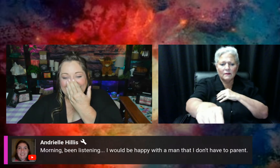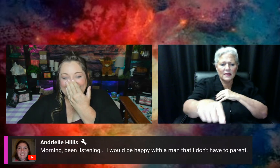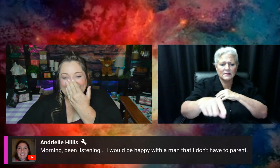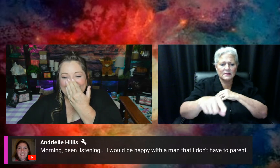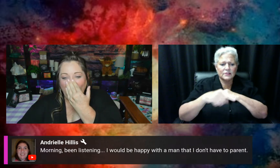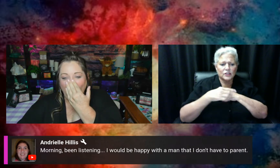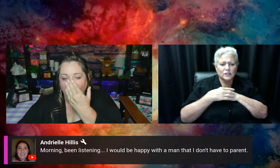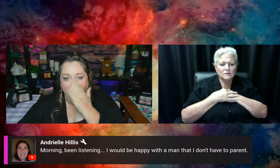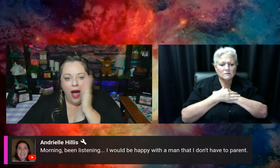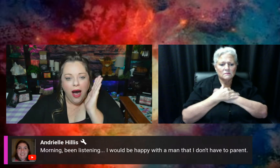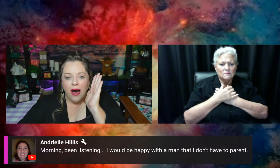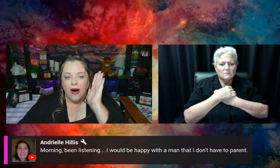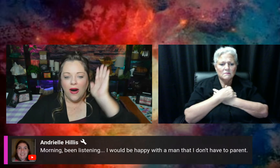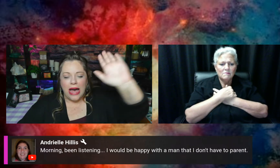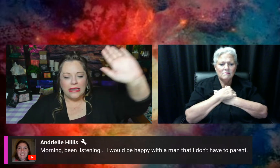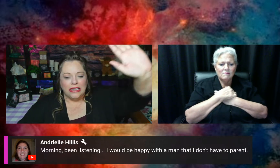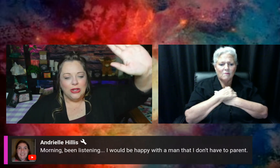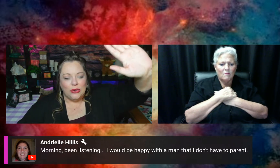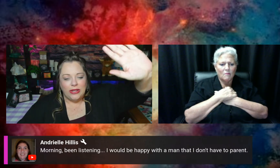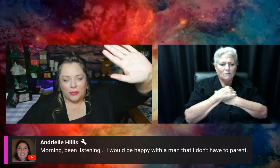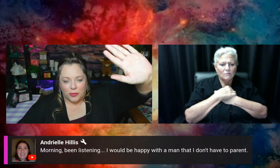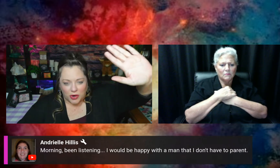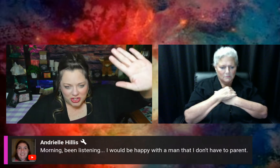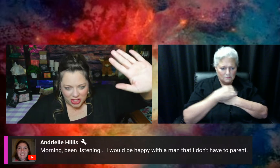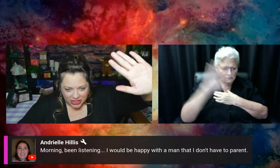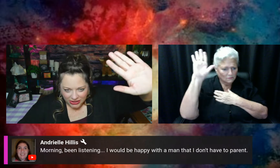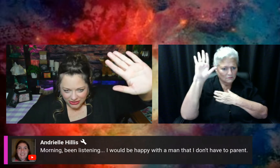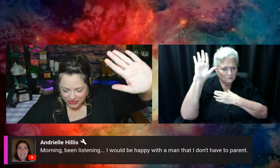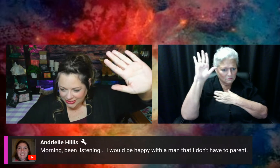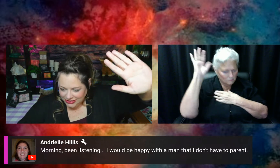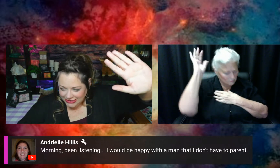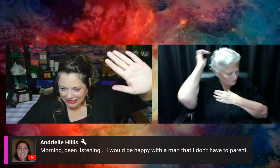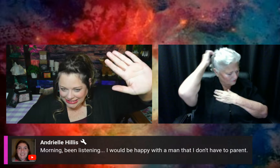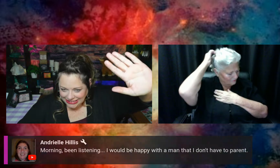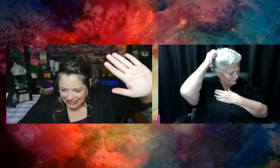Amen on that, sister. Oh, hallelujah. Preach it.